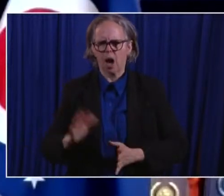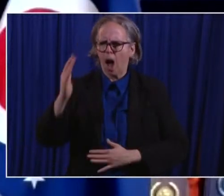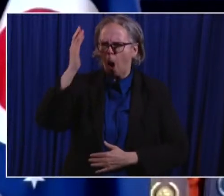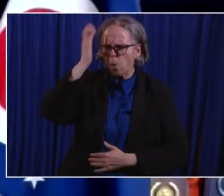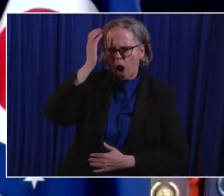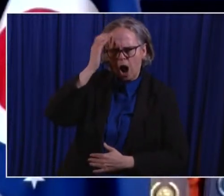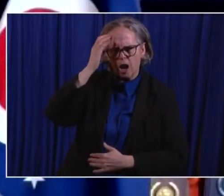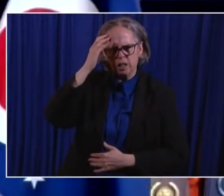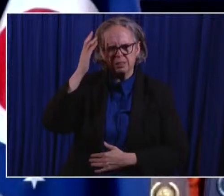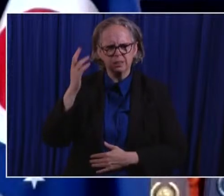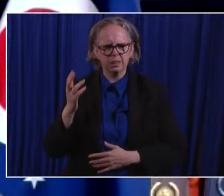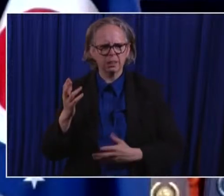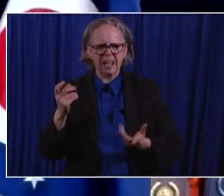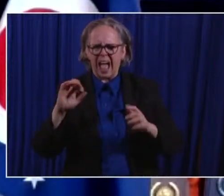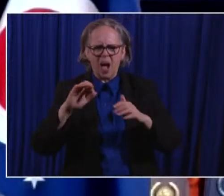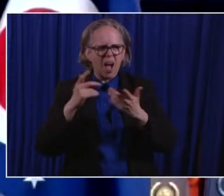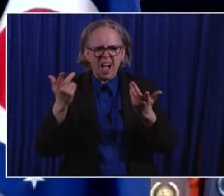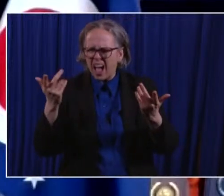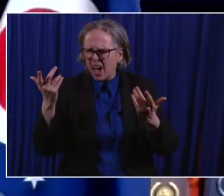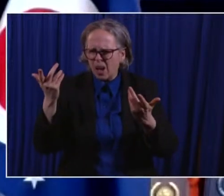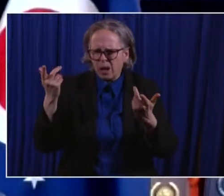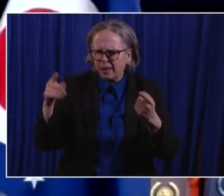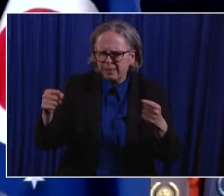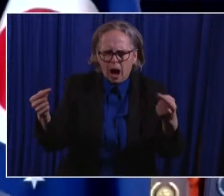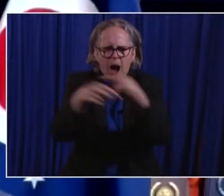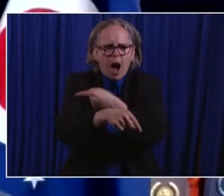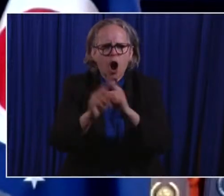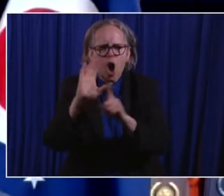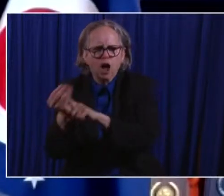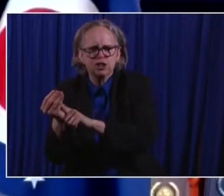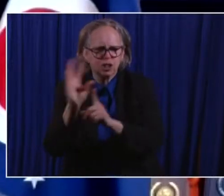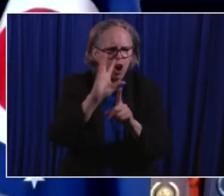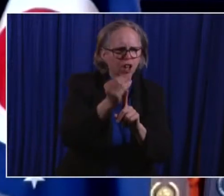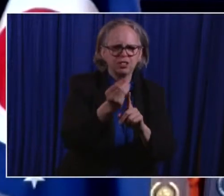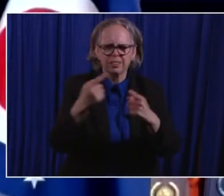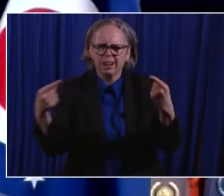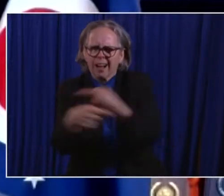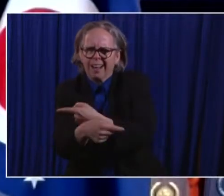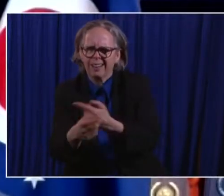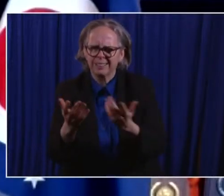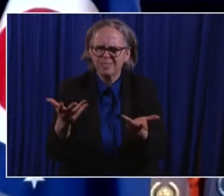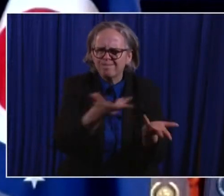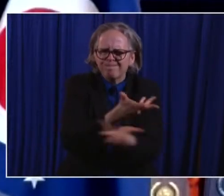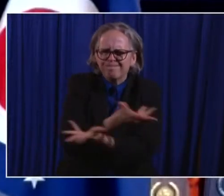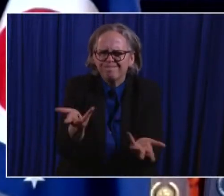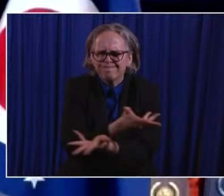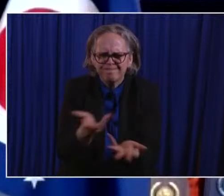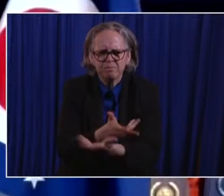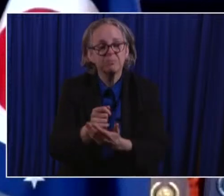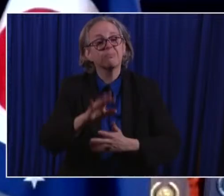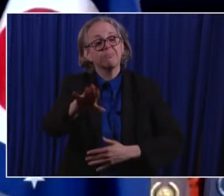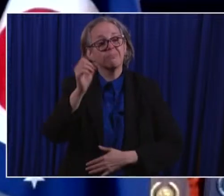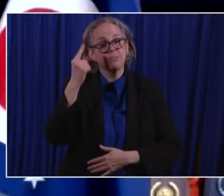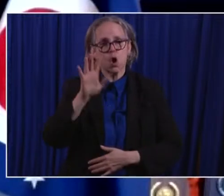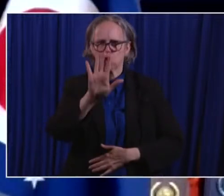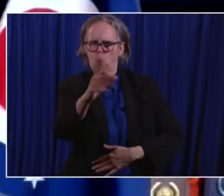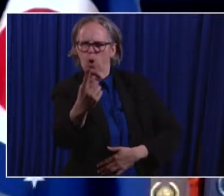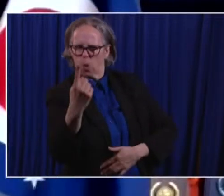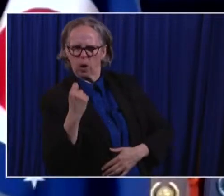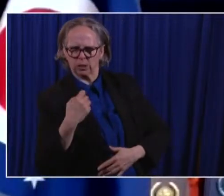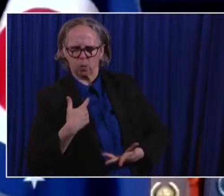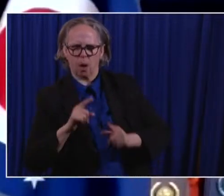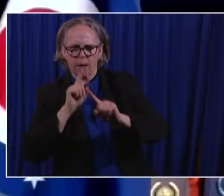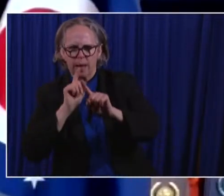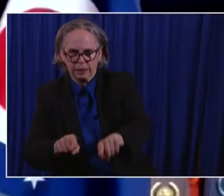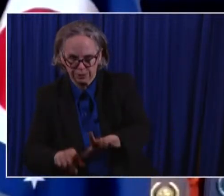better and what our goals are. But having said that, to your question, there is no doubt that the